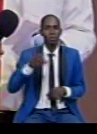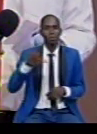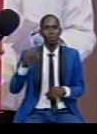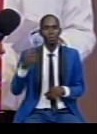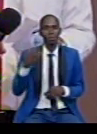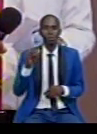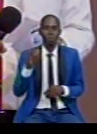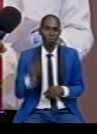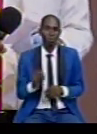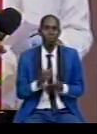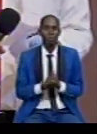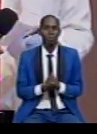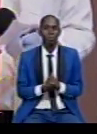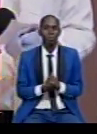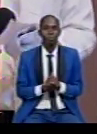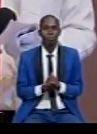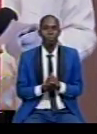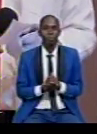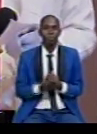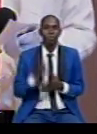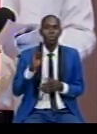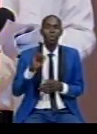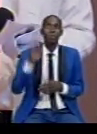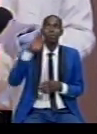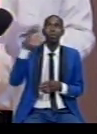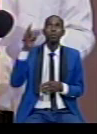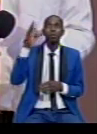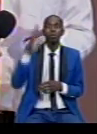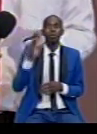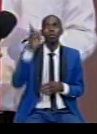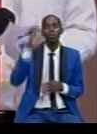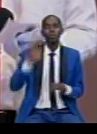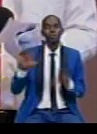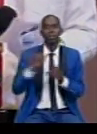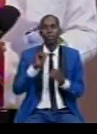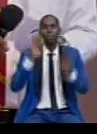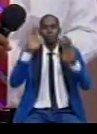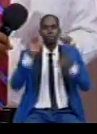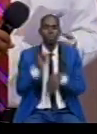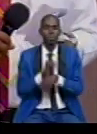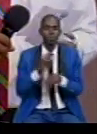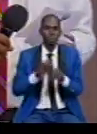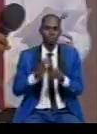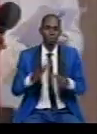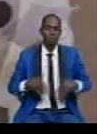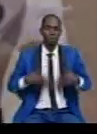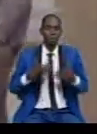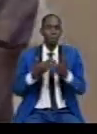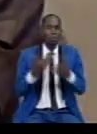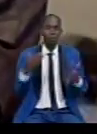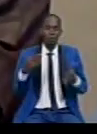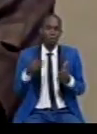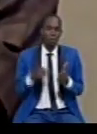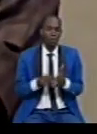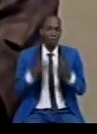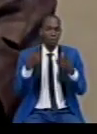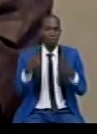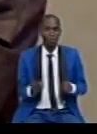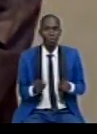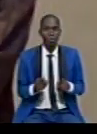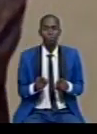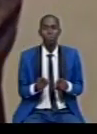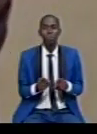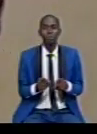God, there's a miracle that the Lord did in my life. Before this thing happened, the Lord